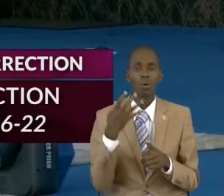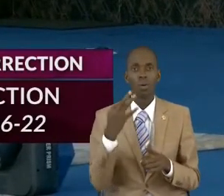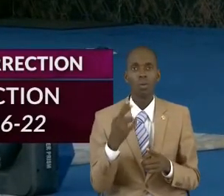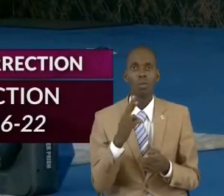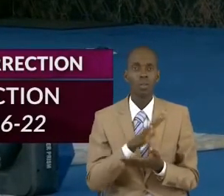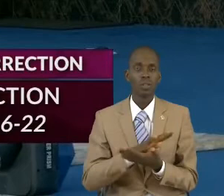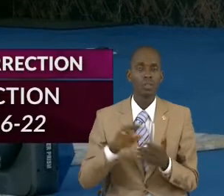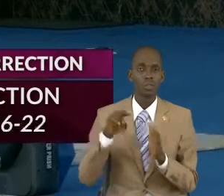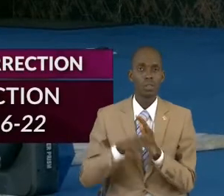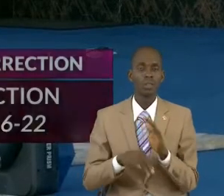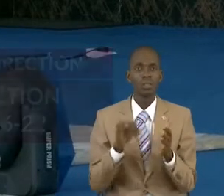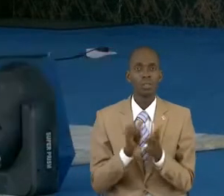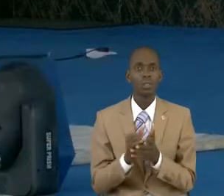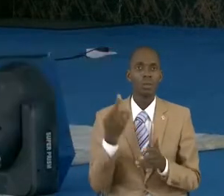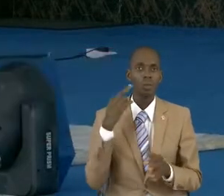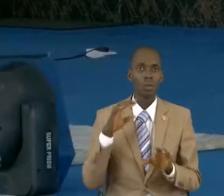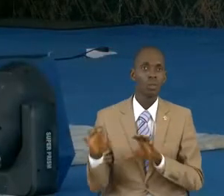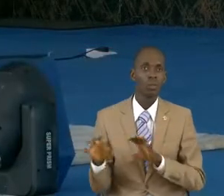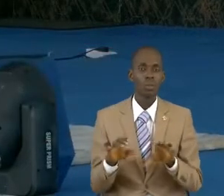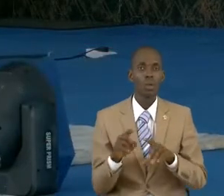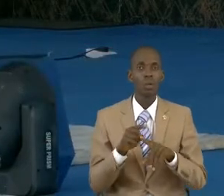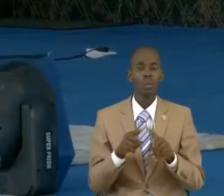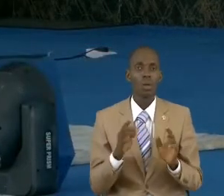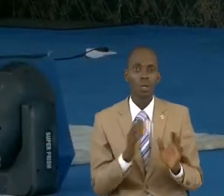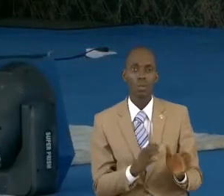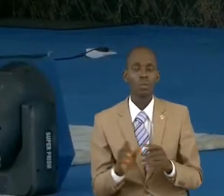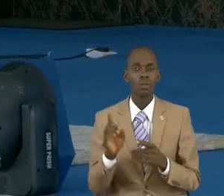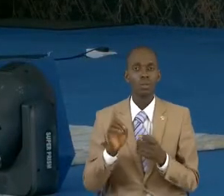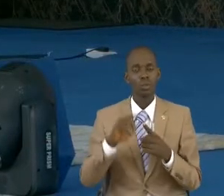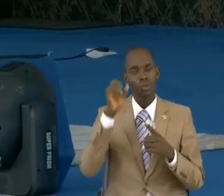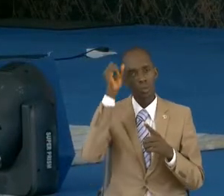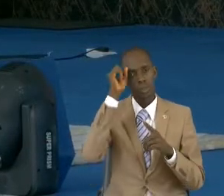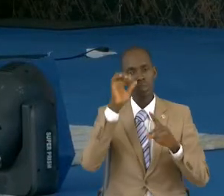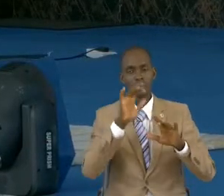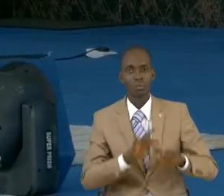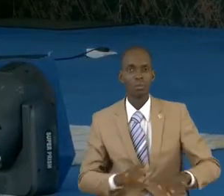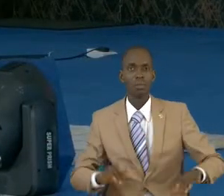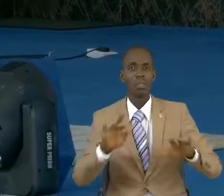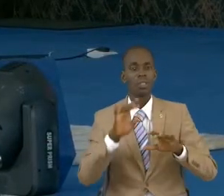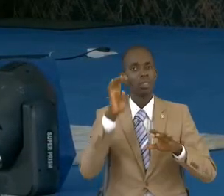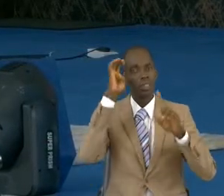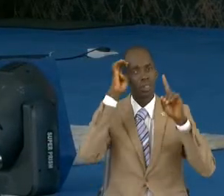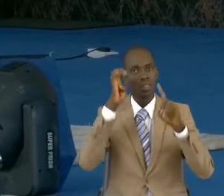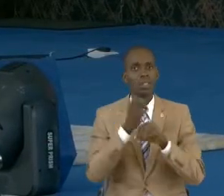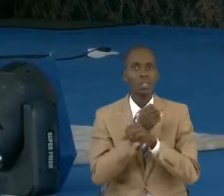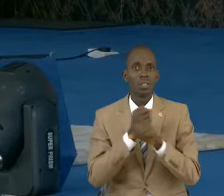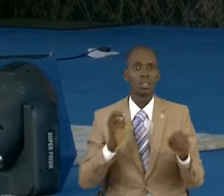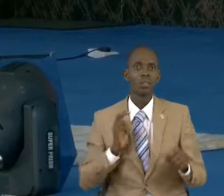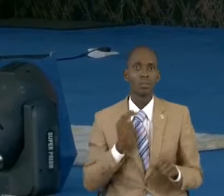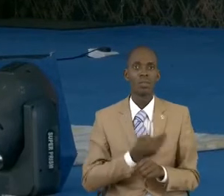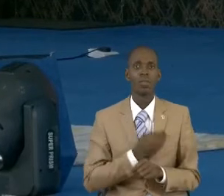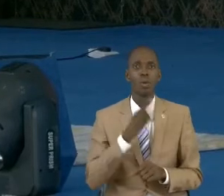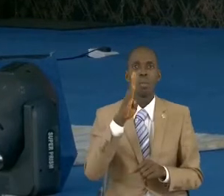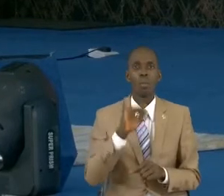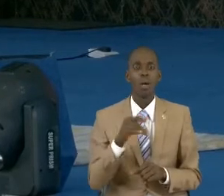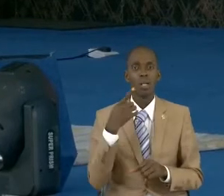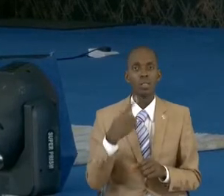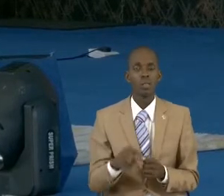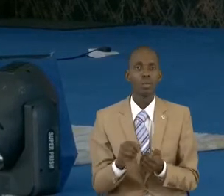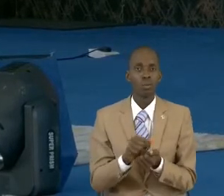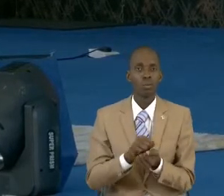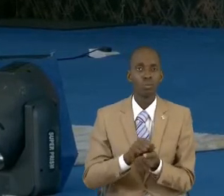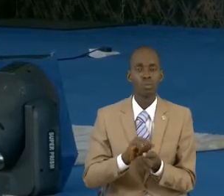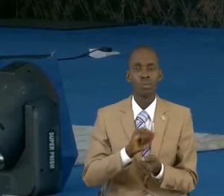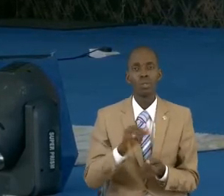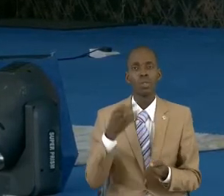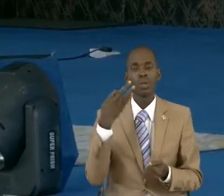but according to his mercy, he saved us by the washing of